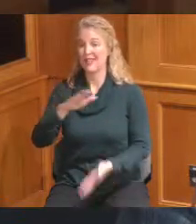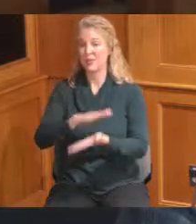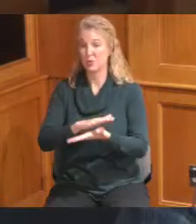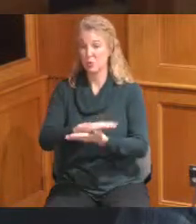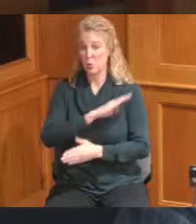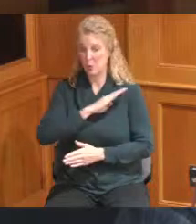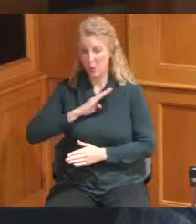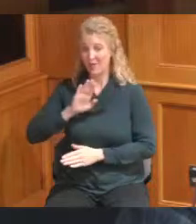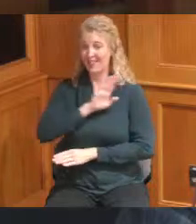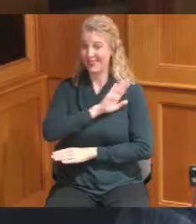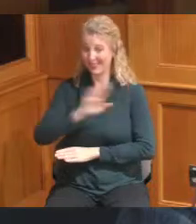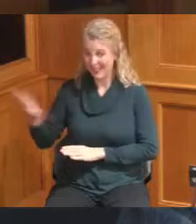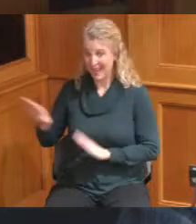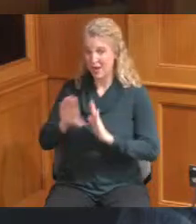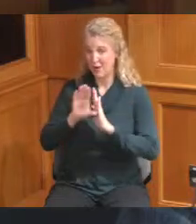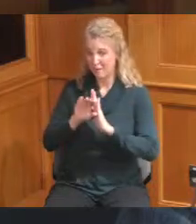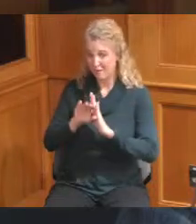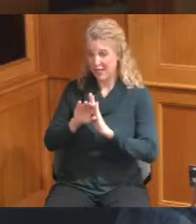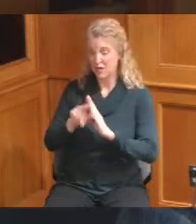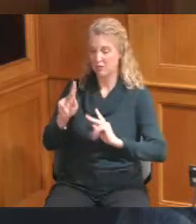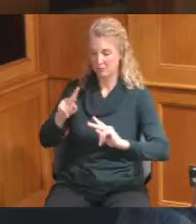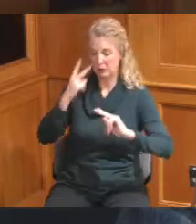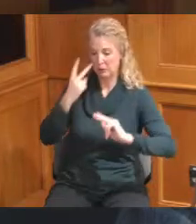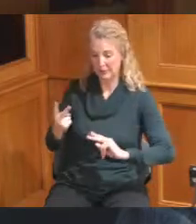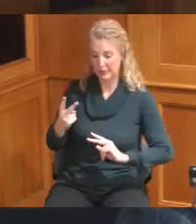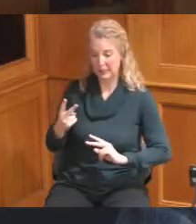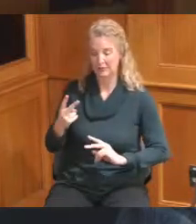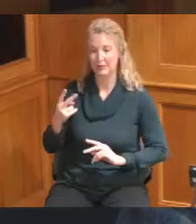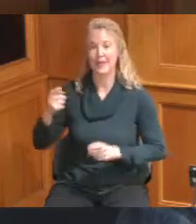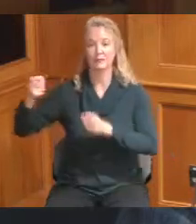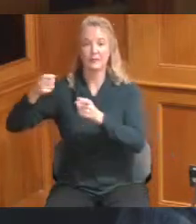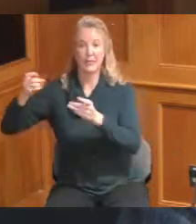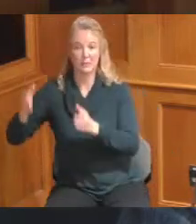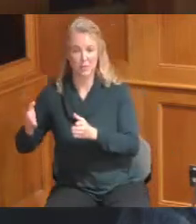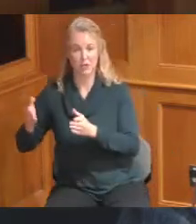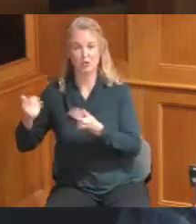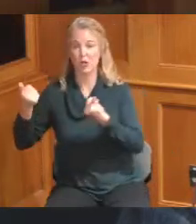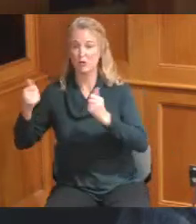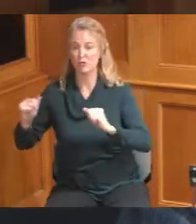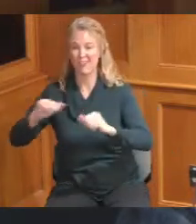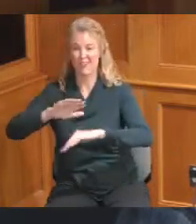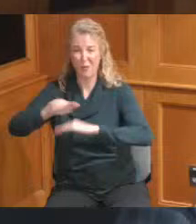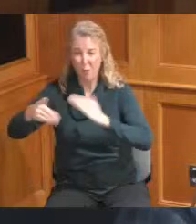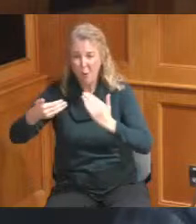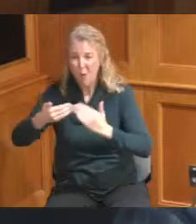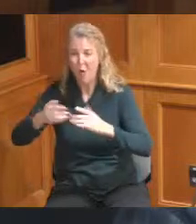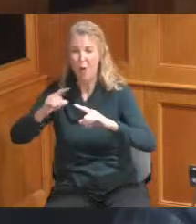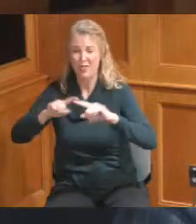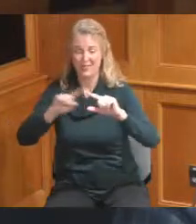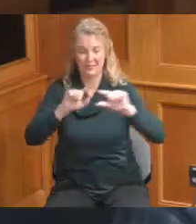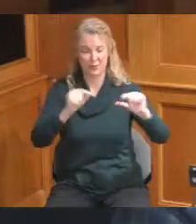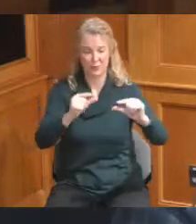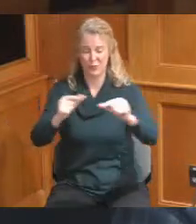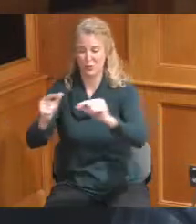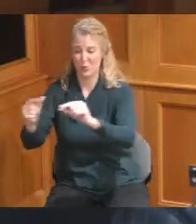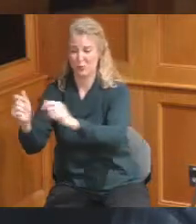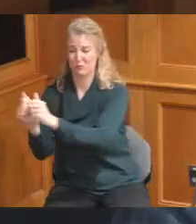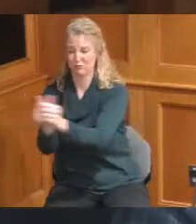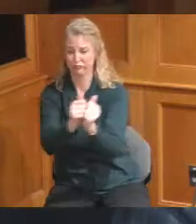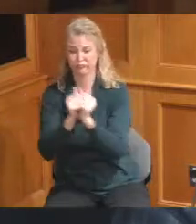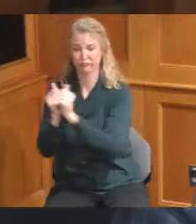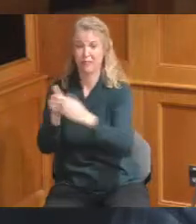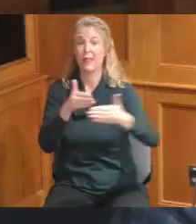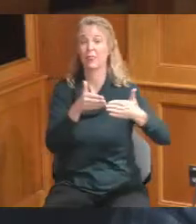their video, and I know we've had Mr. Aludo is pulling together all the entities, the